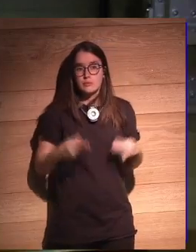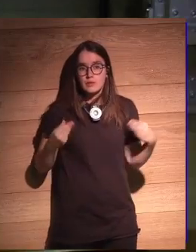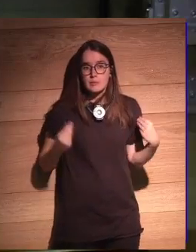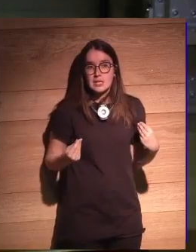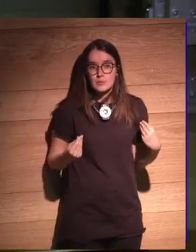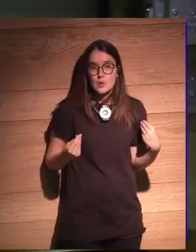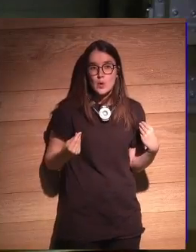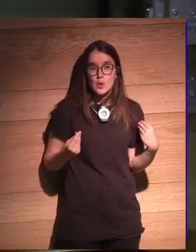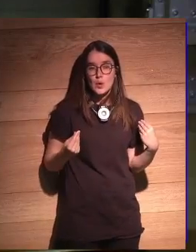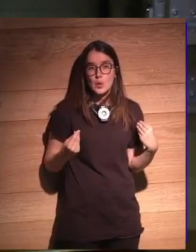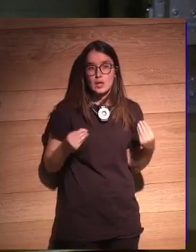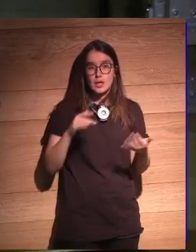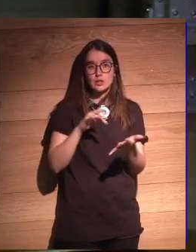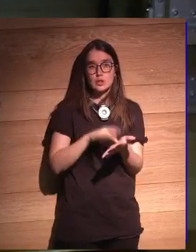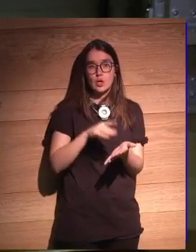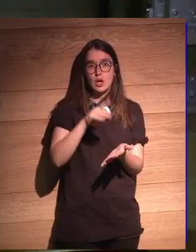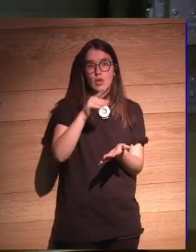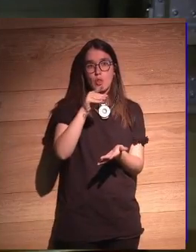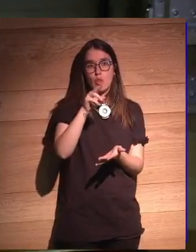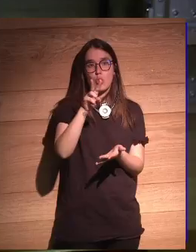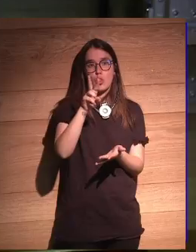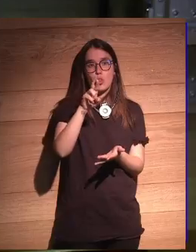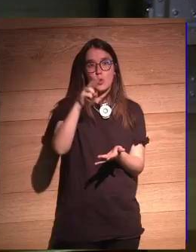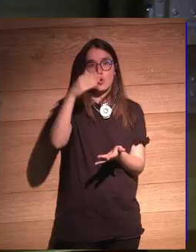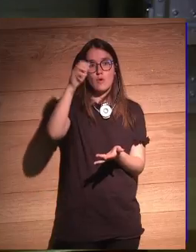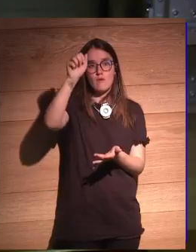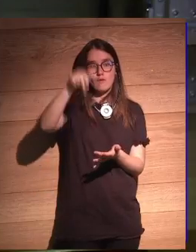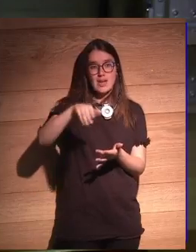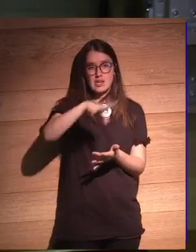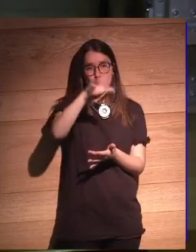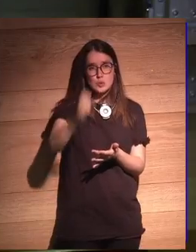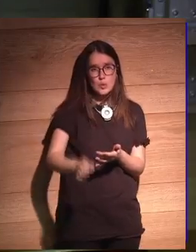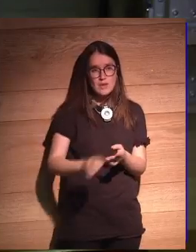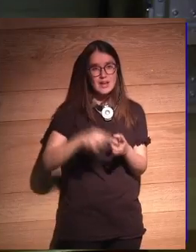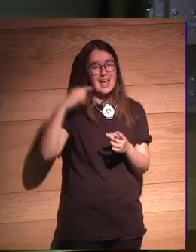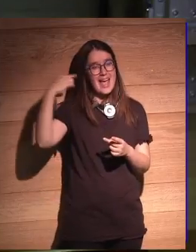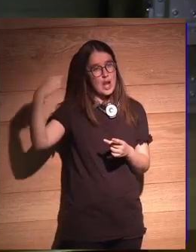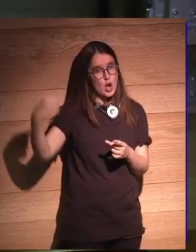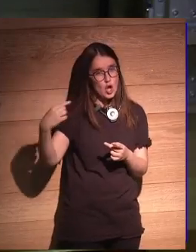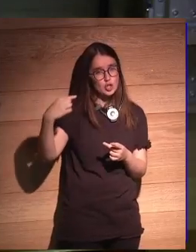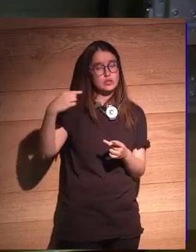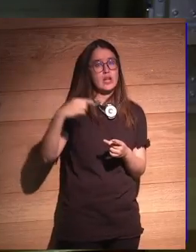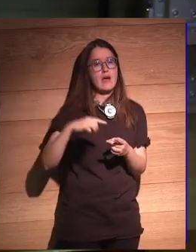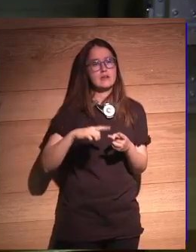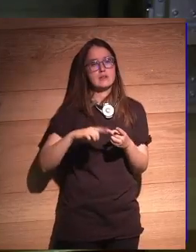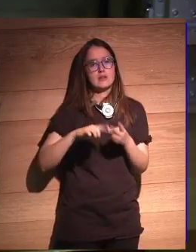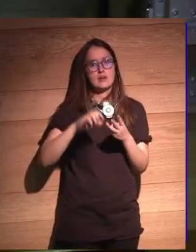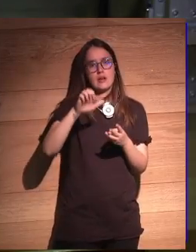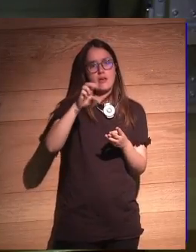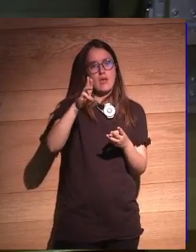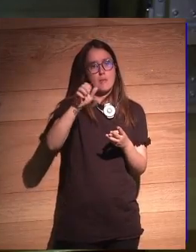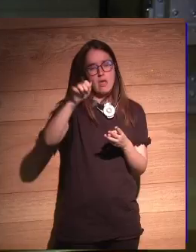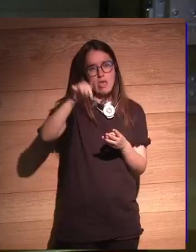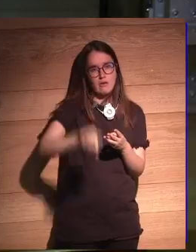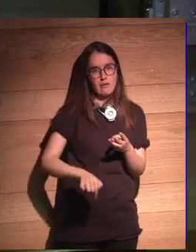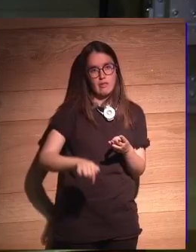Durban in South Africa, Focus E15 in London, and of course the PA and many other famous groups here in Spain.